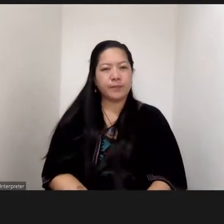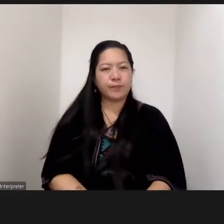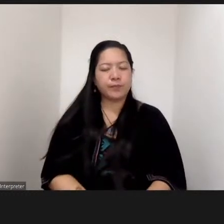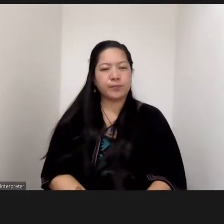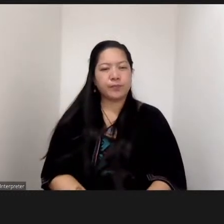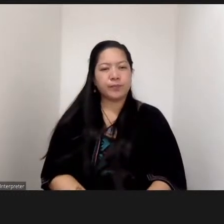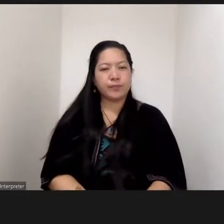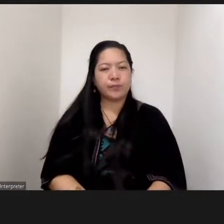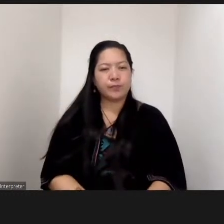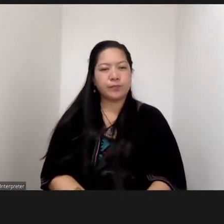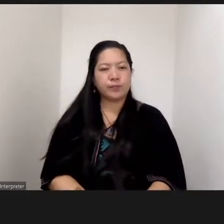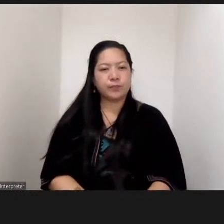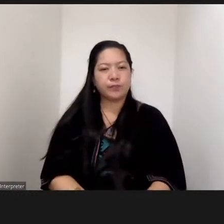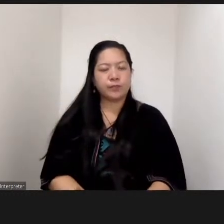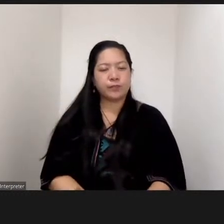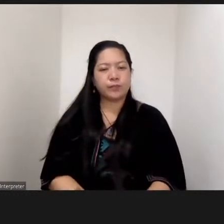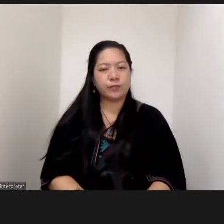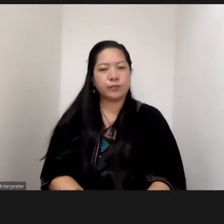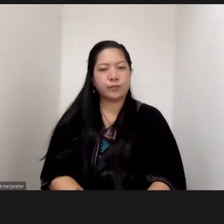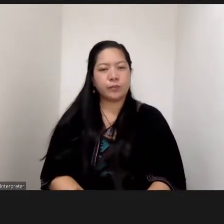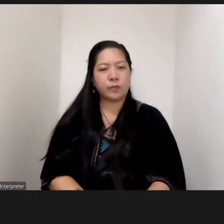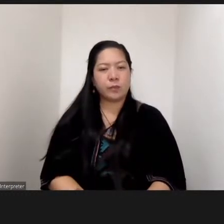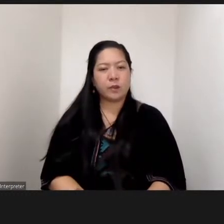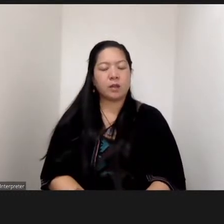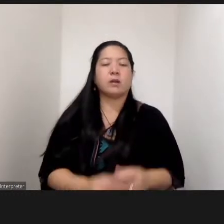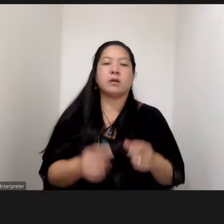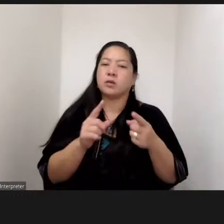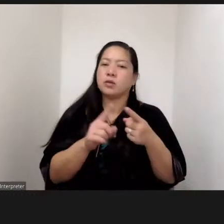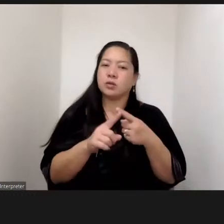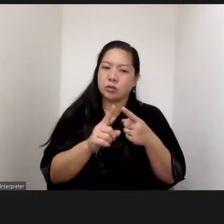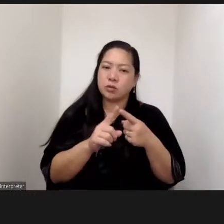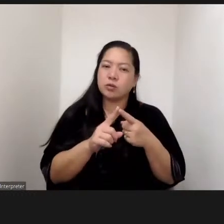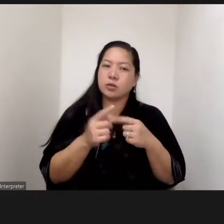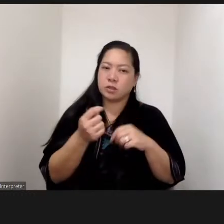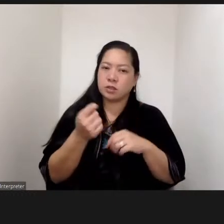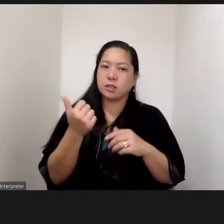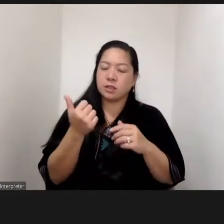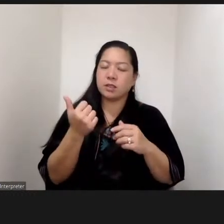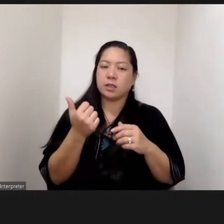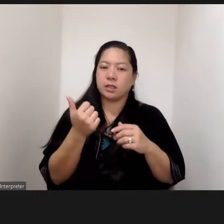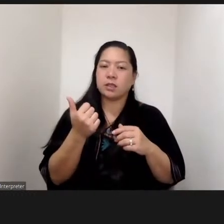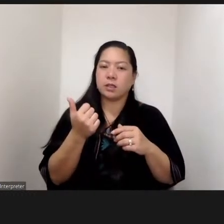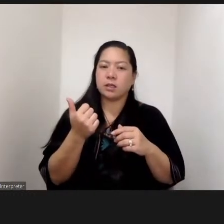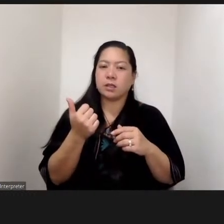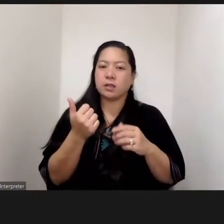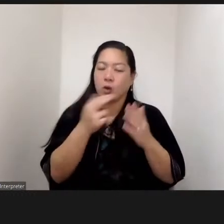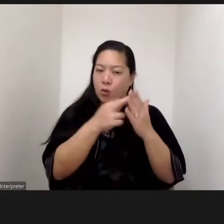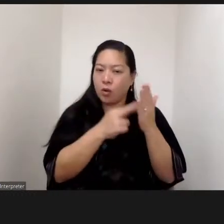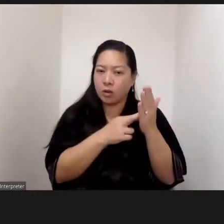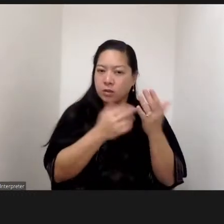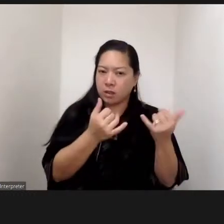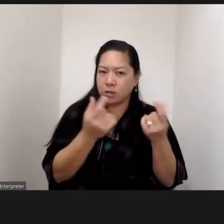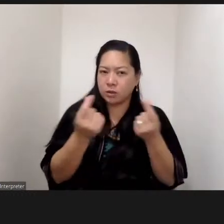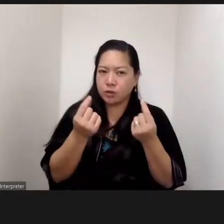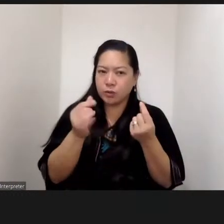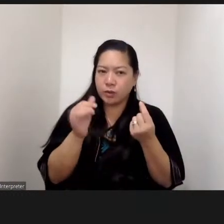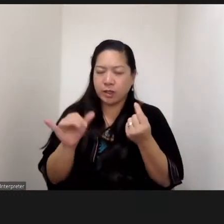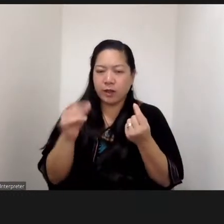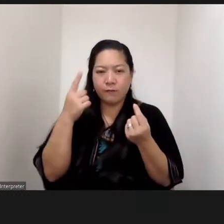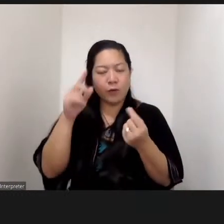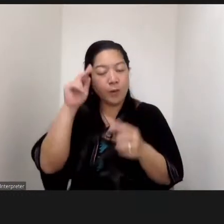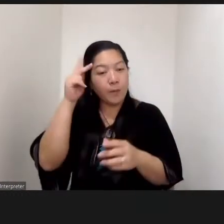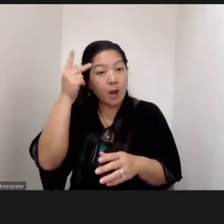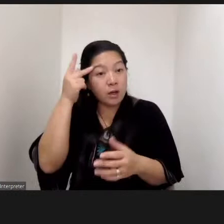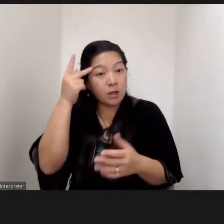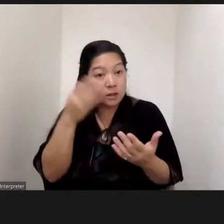to lift the public health emergency, and that they are doing it for politics